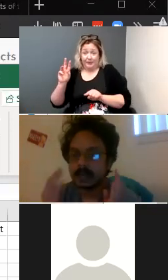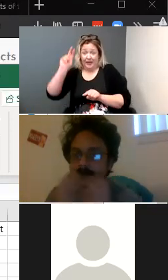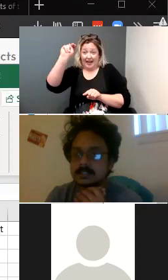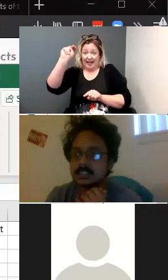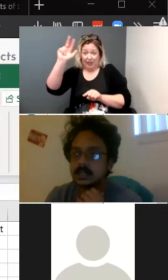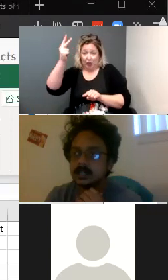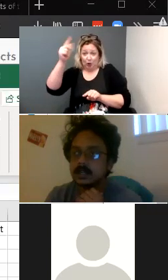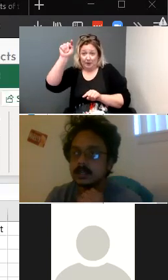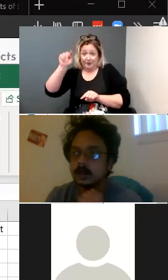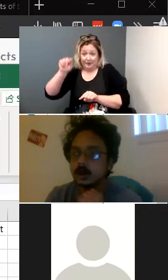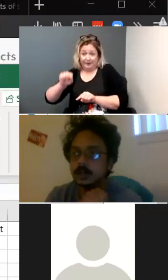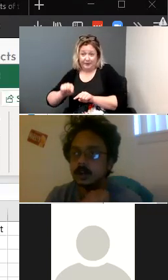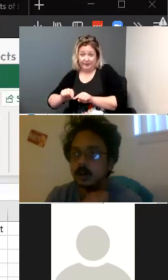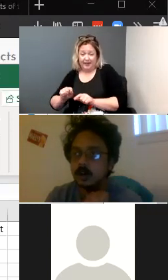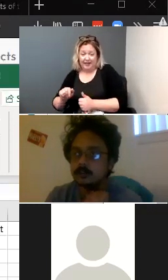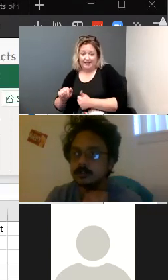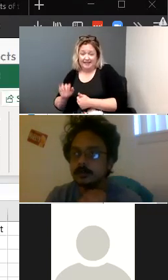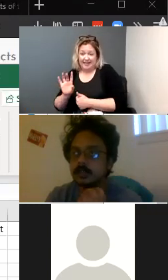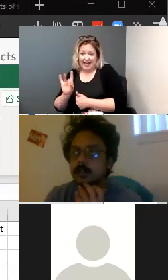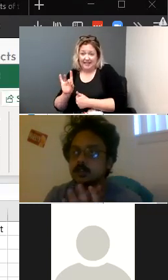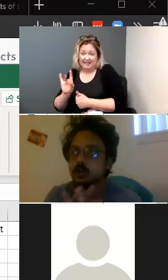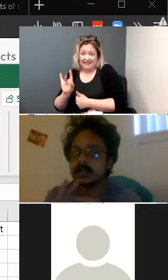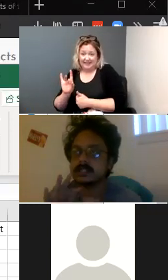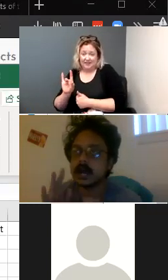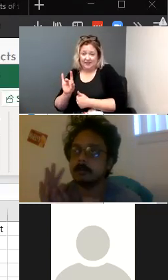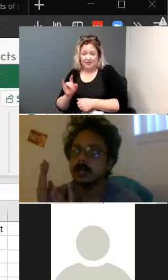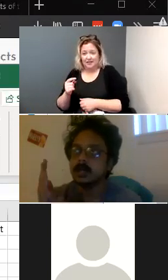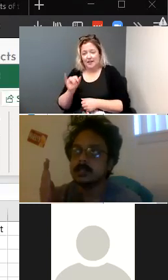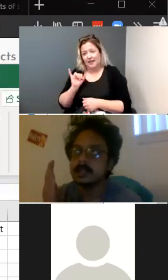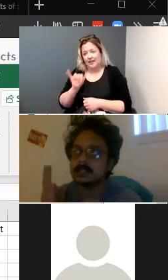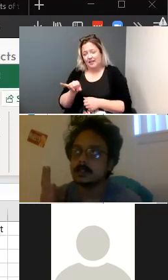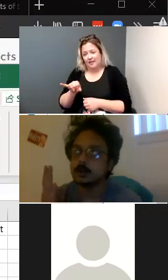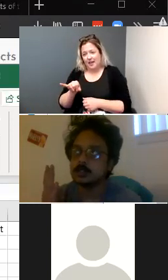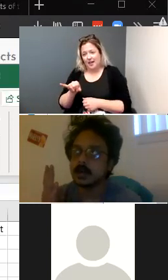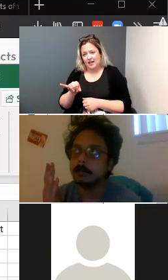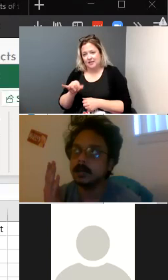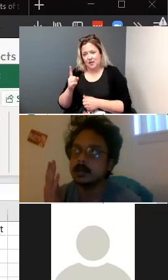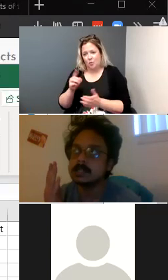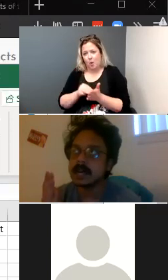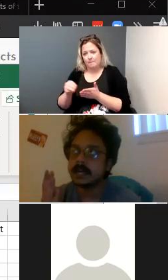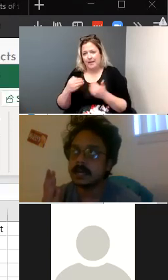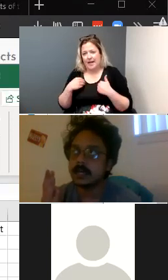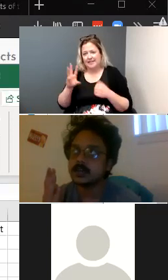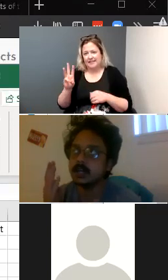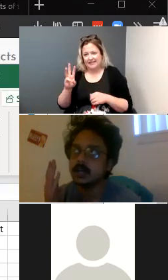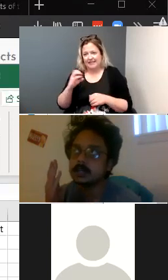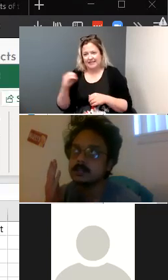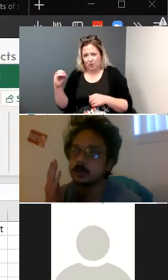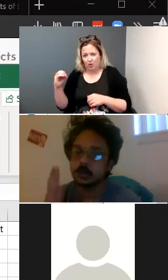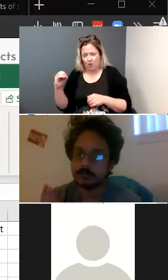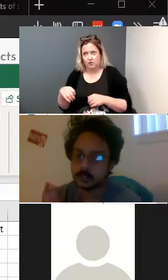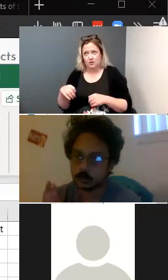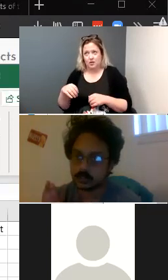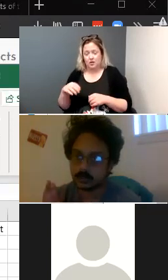it, that is generally in the order of, so let's see, a million is 6 zeros, a billion is 9, and a trillion